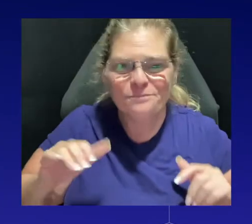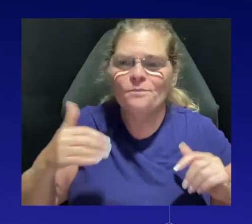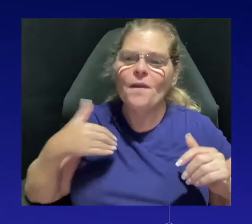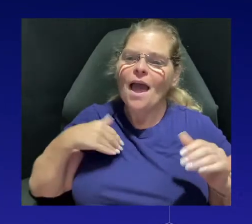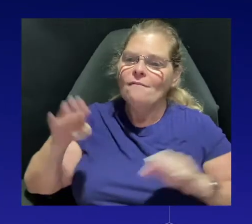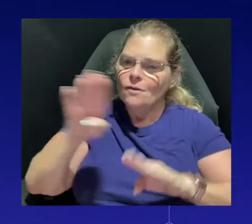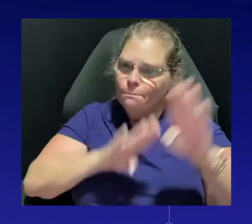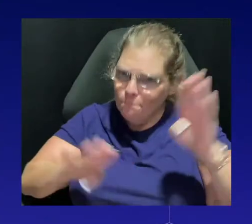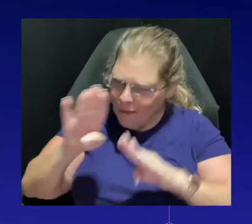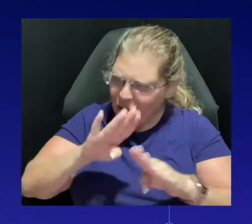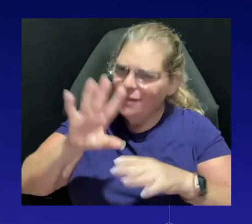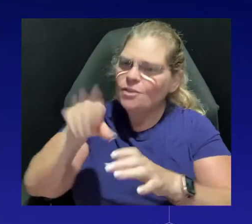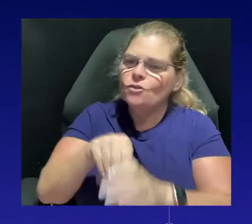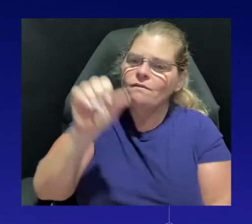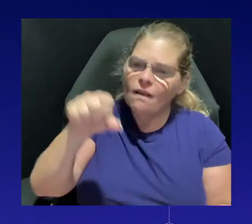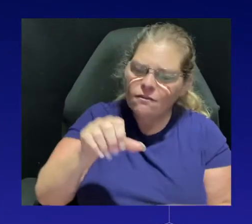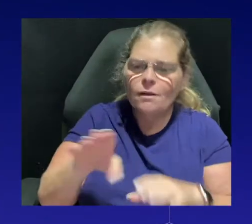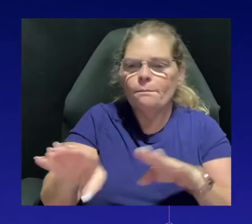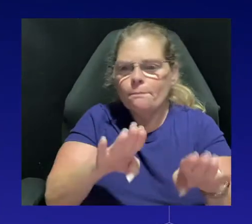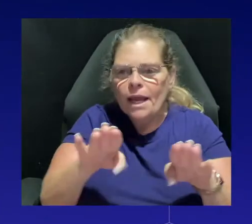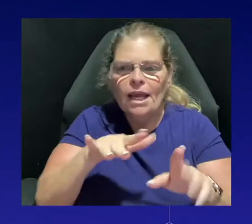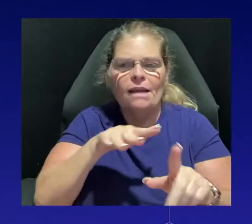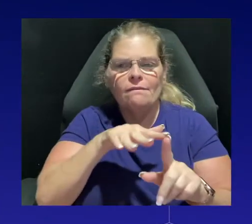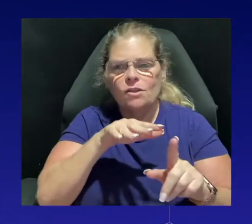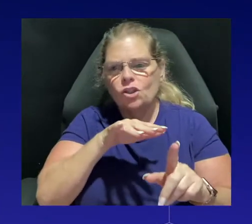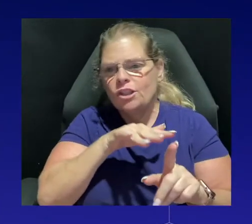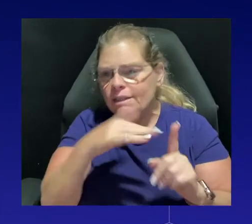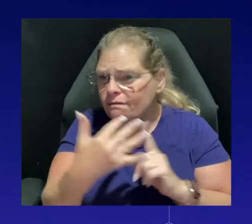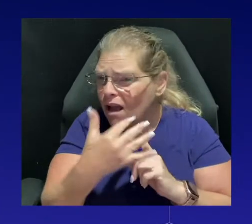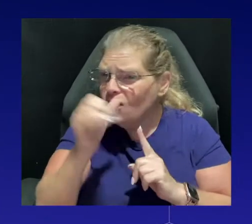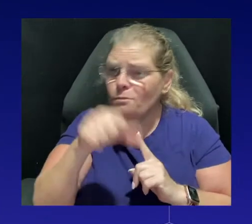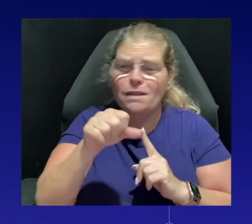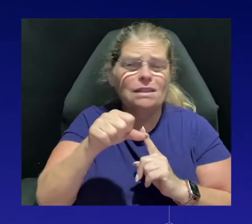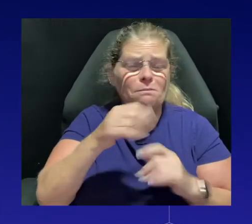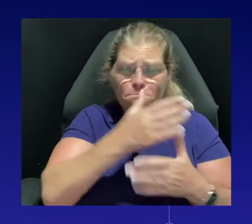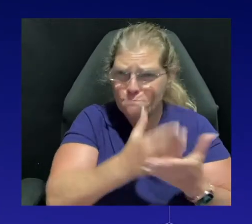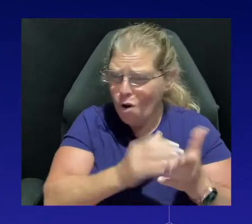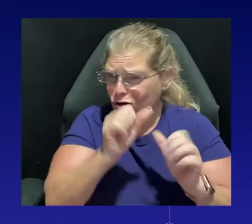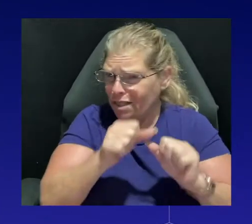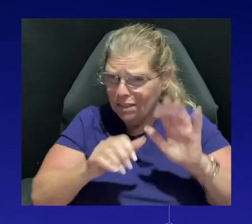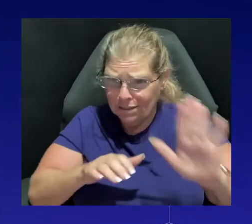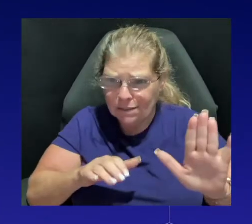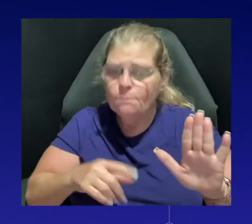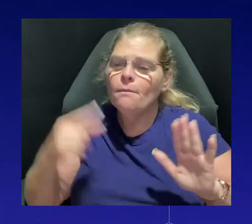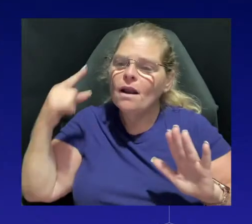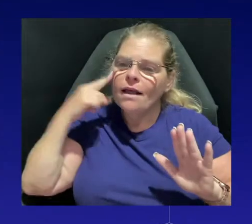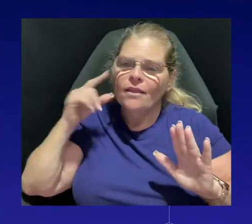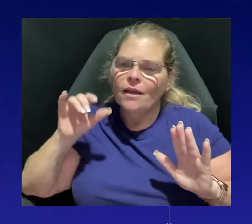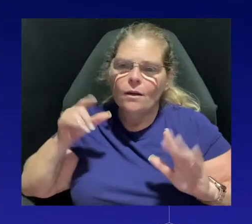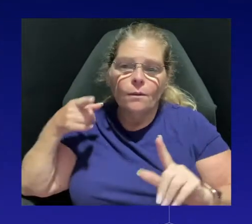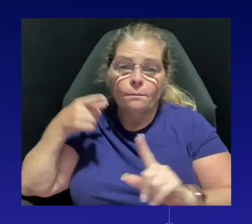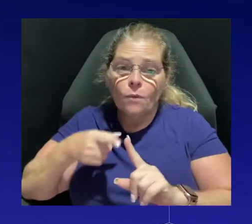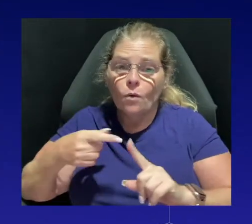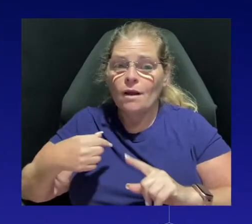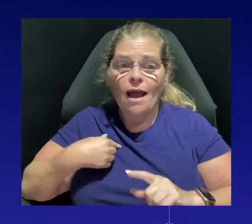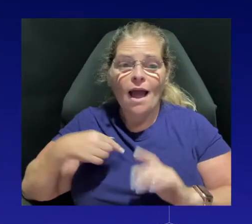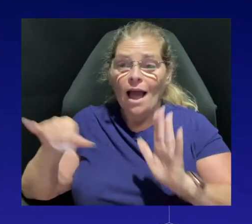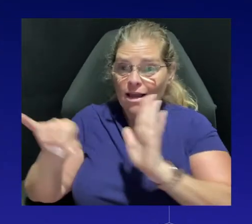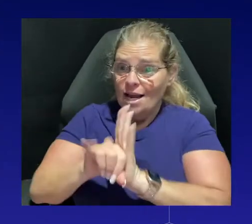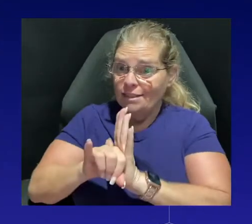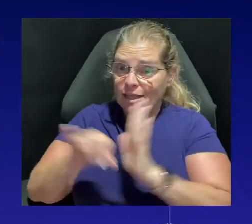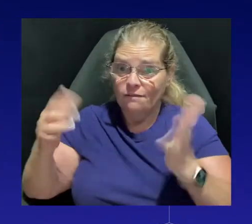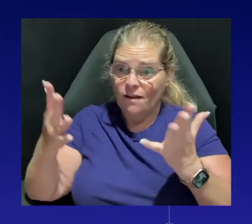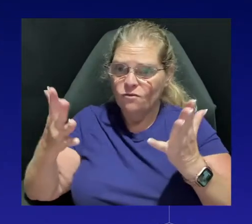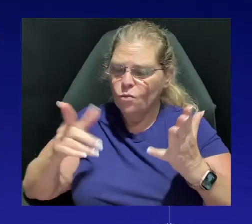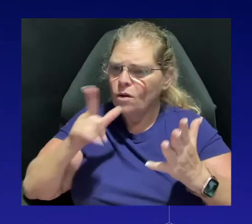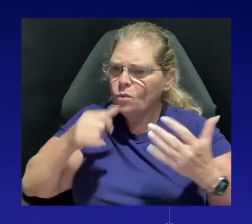components, like it has behavioral and environmental ones as well. And I think that's the starting point. So what I identify as is what I am. And that's